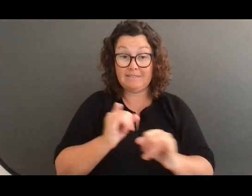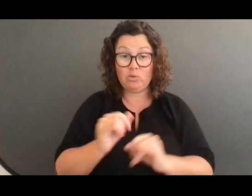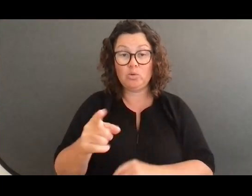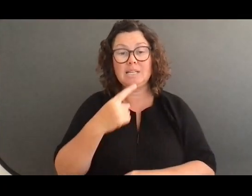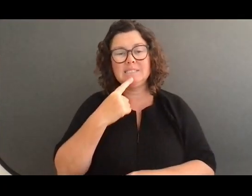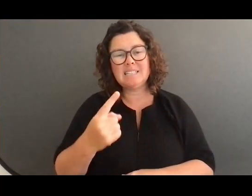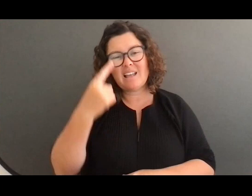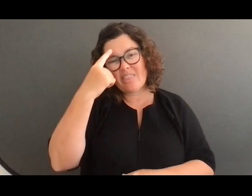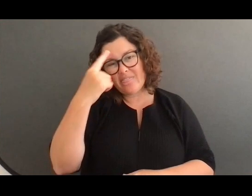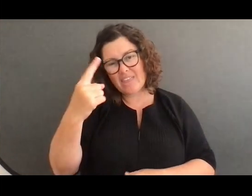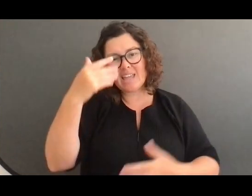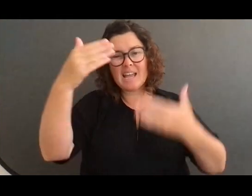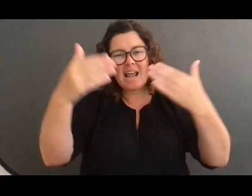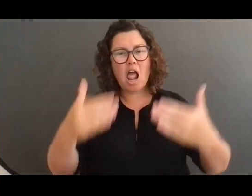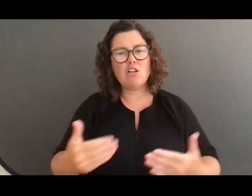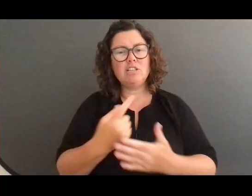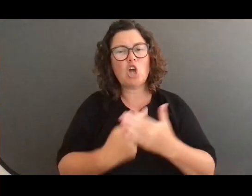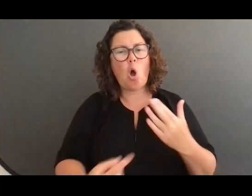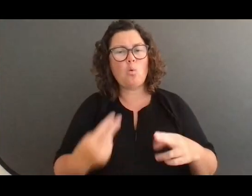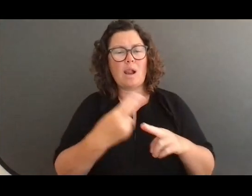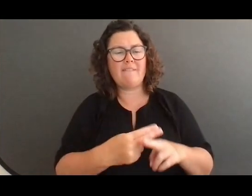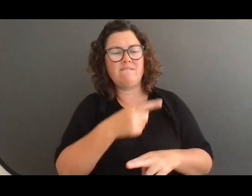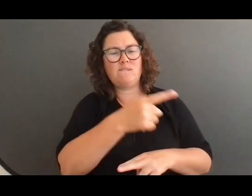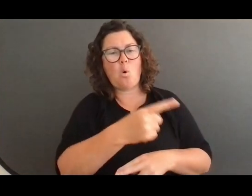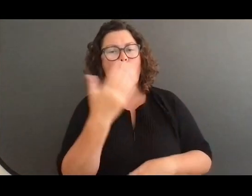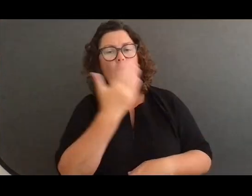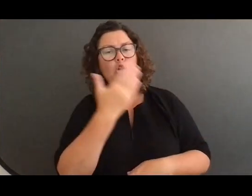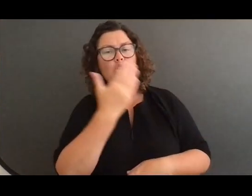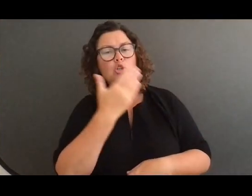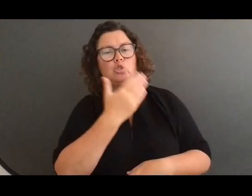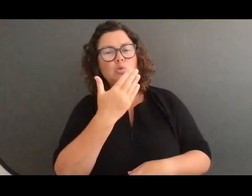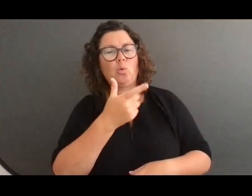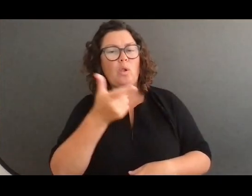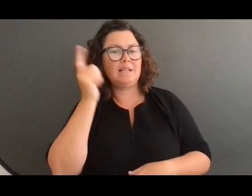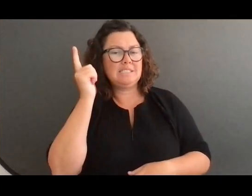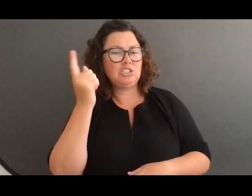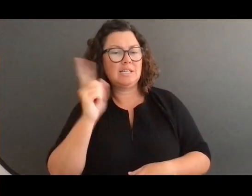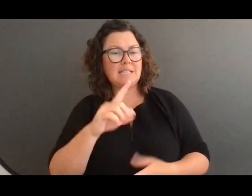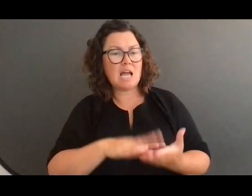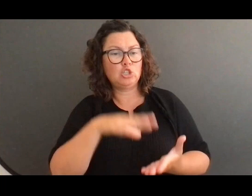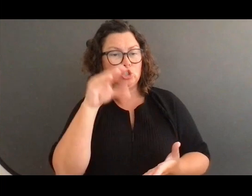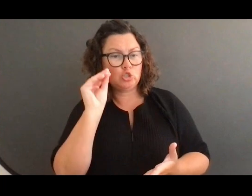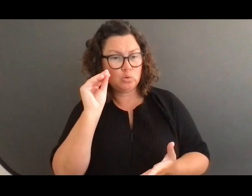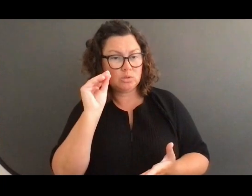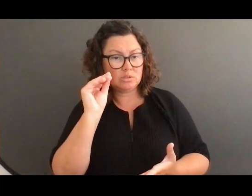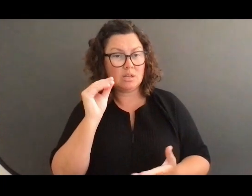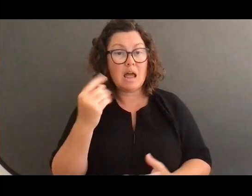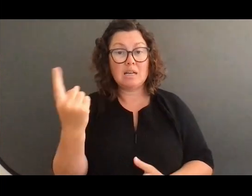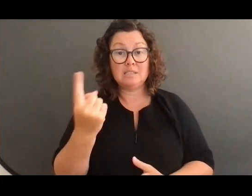Wintec staff and students, and at least one person pondered if the gallery gave the impression that you needed a degree to show your work